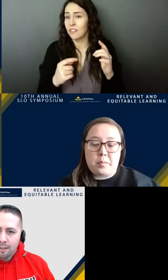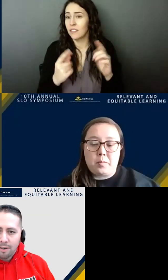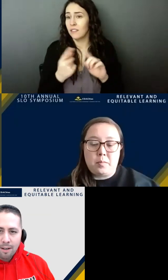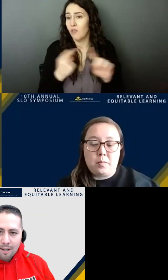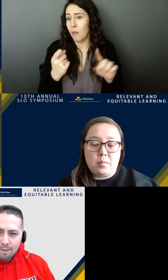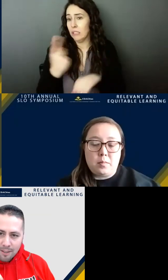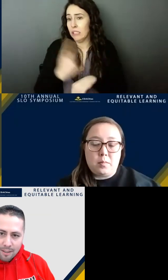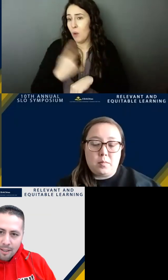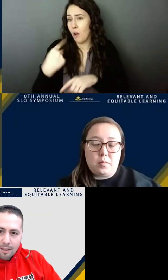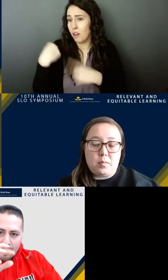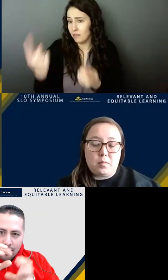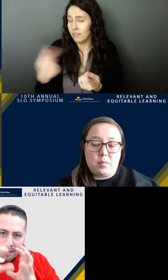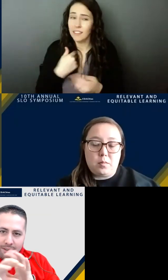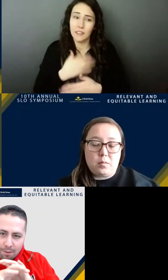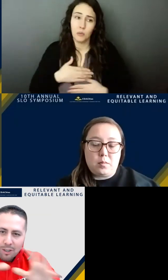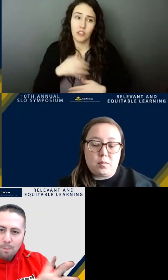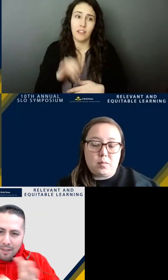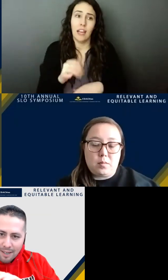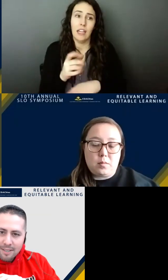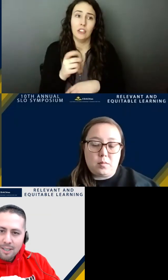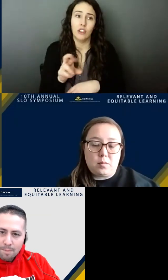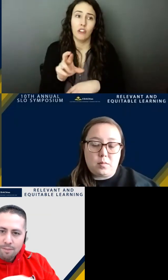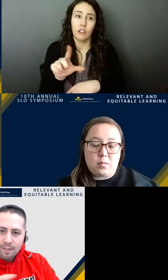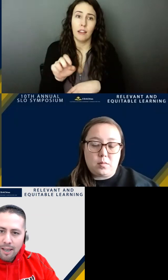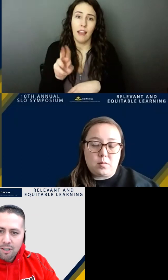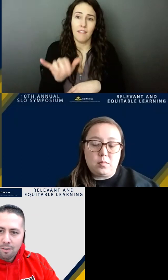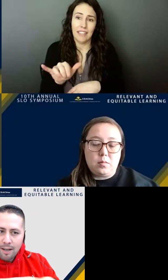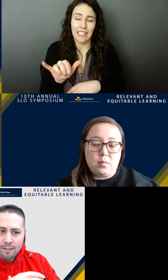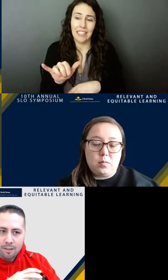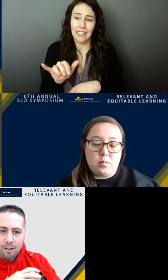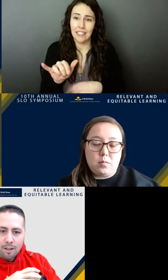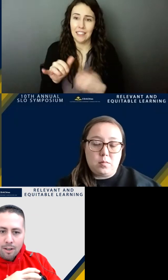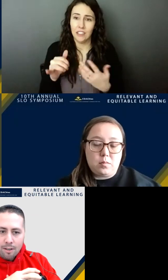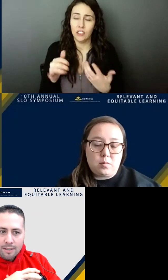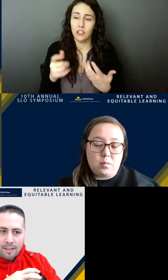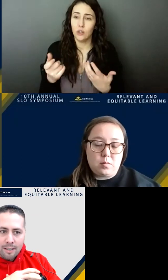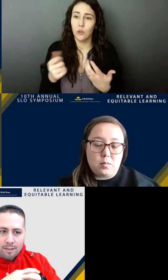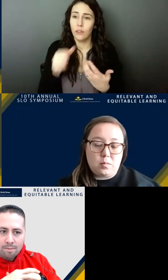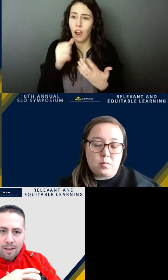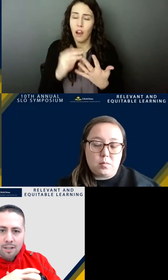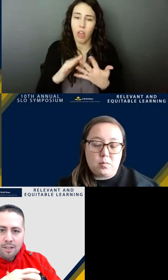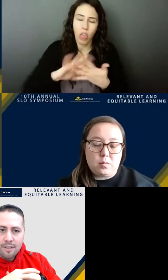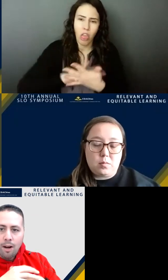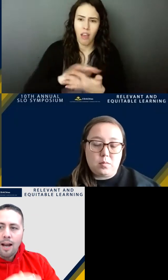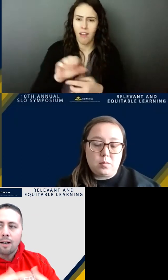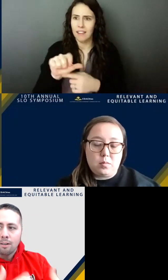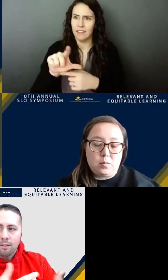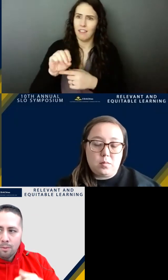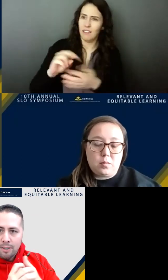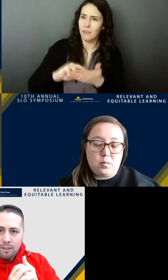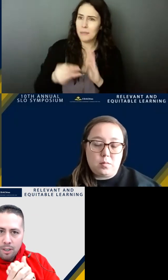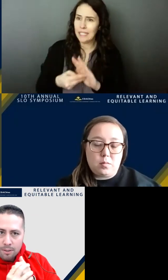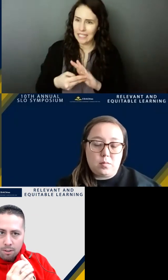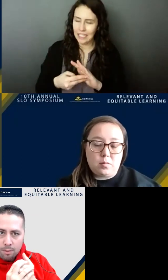that, Dr. Levy. I mean, like, as kind of interpreting that as a demystification, right? So instead, it's not just, how